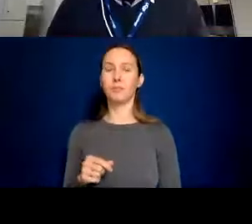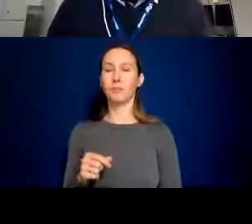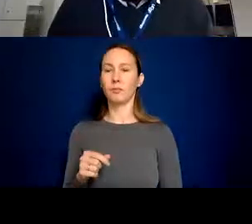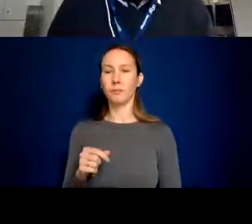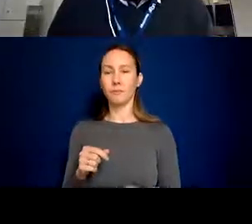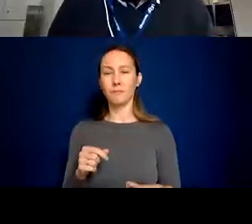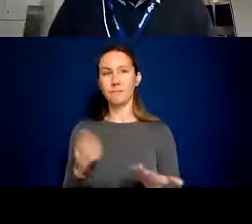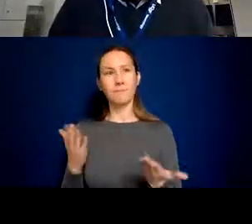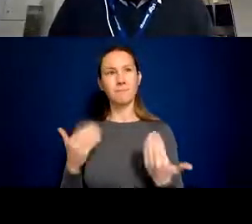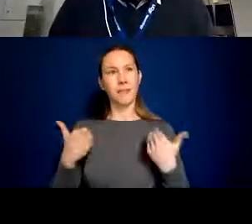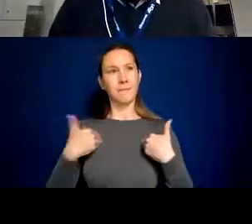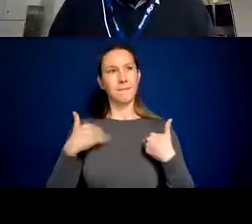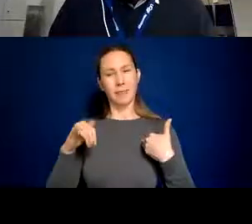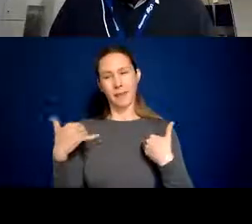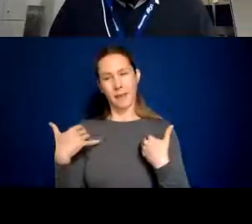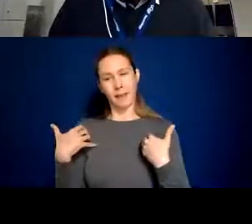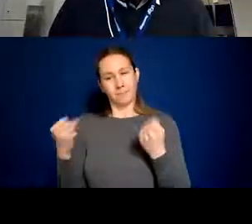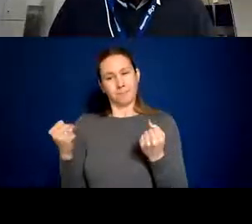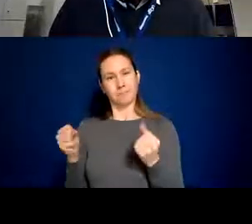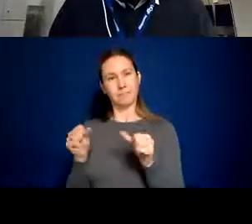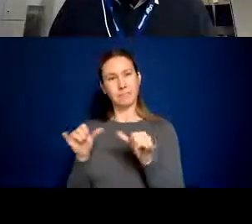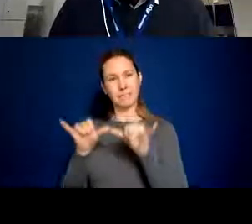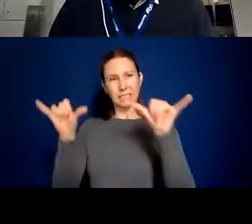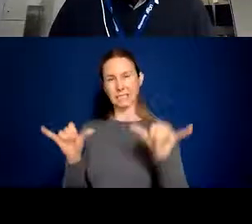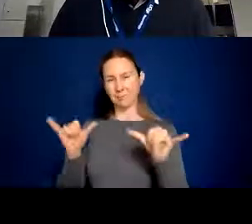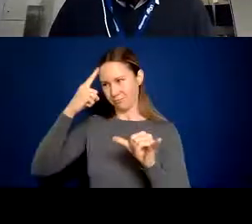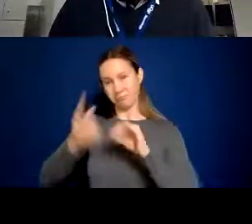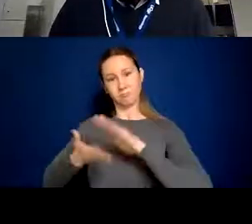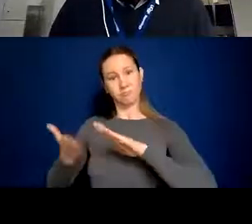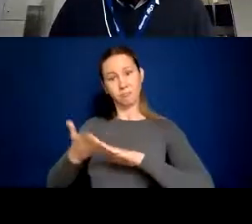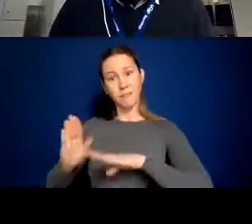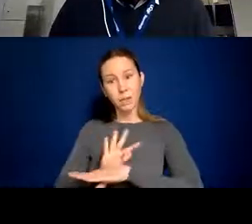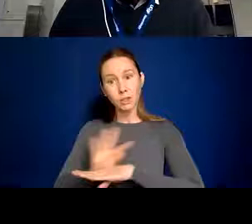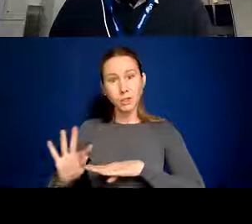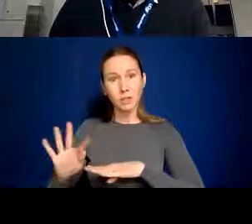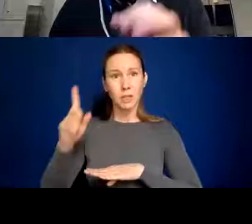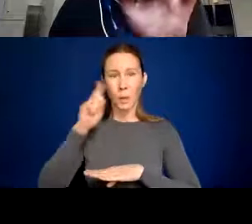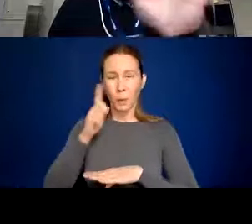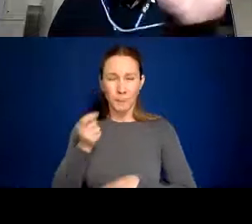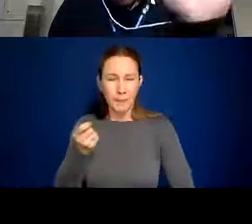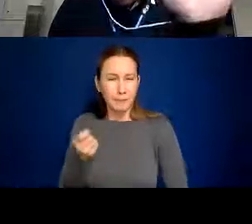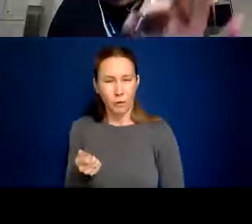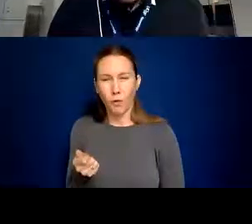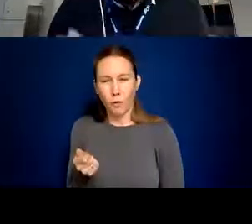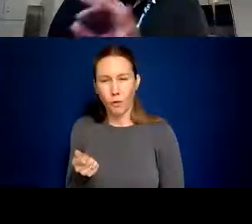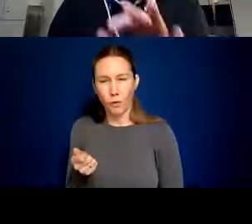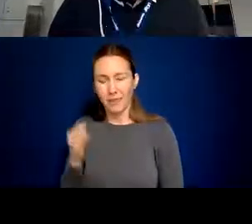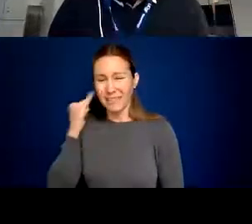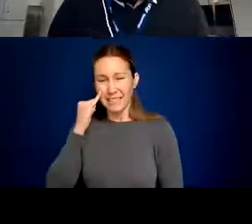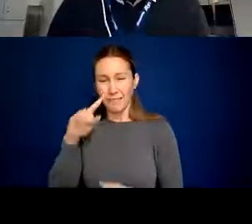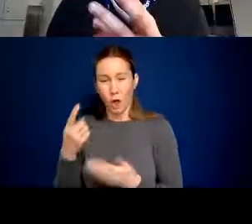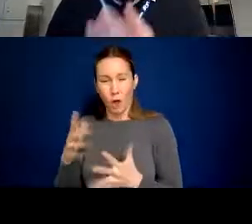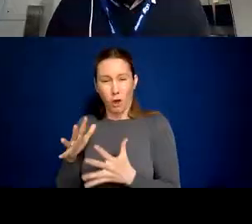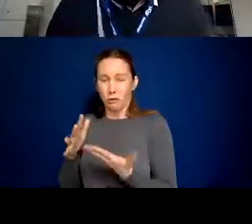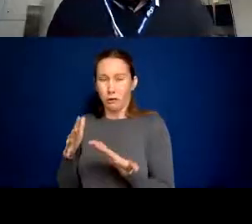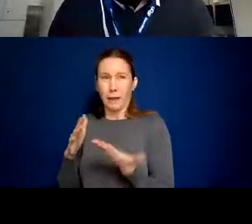base for function is going to be very small, and even a small stress